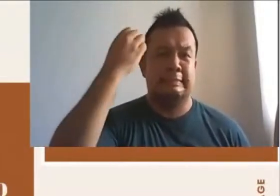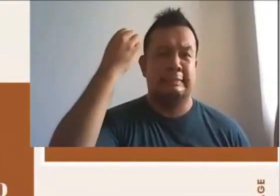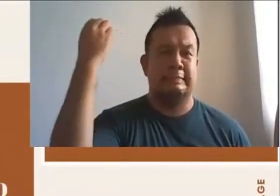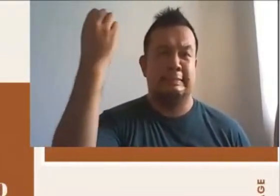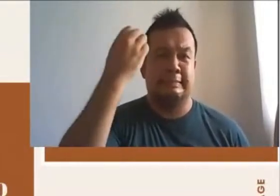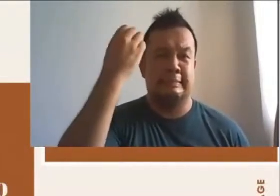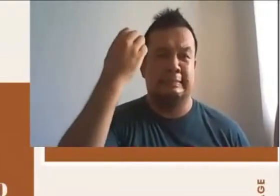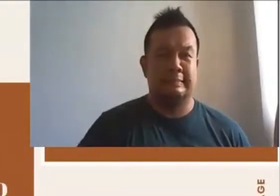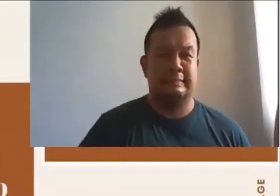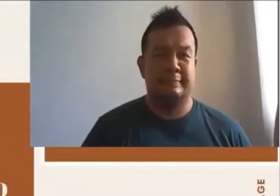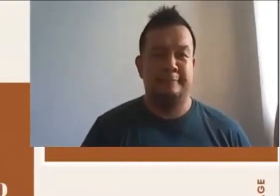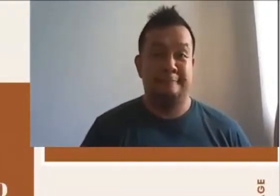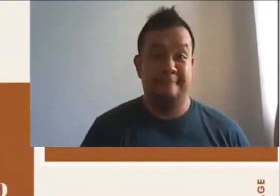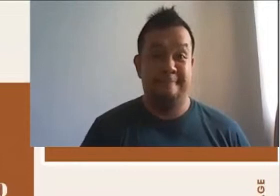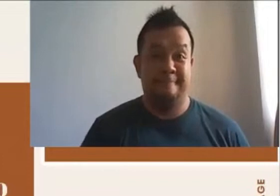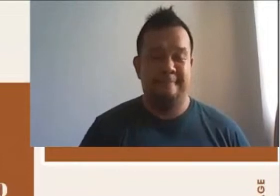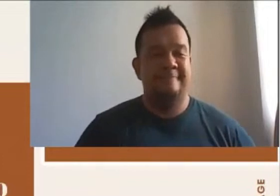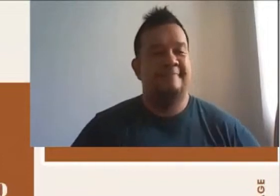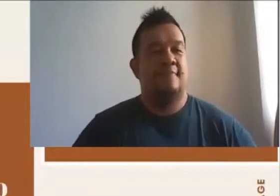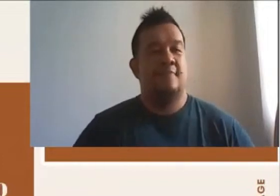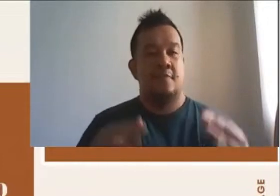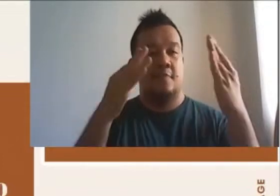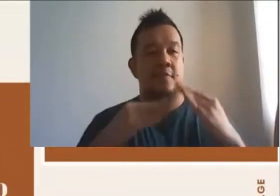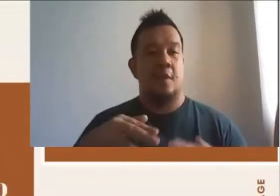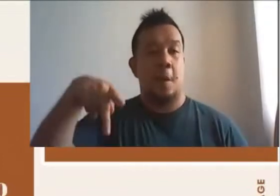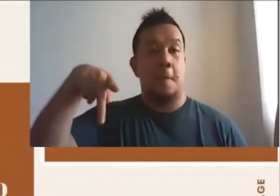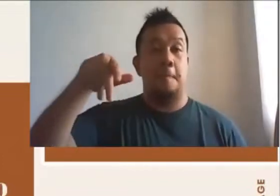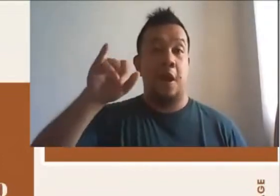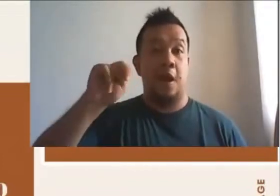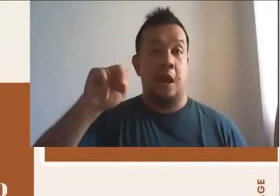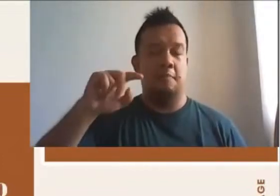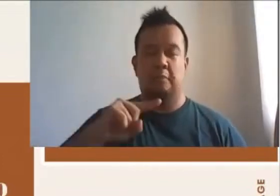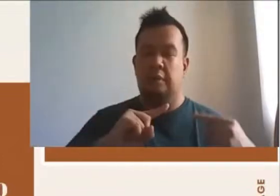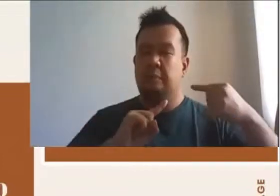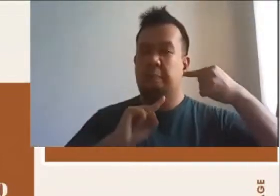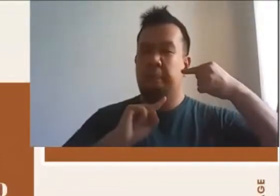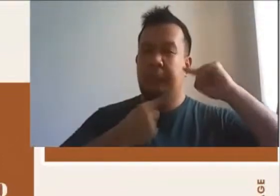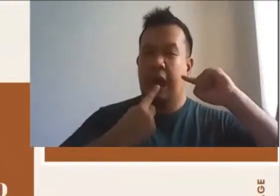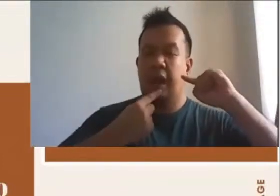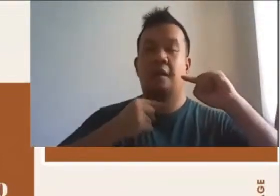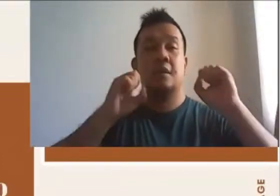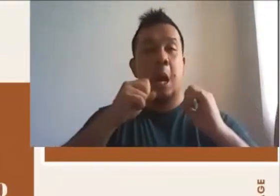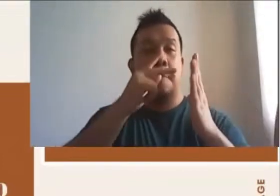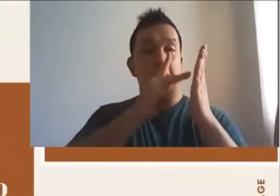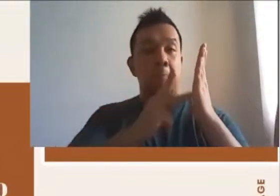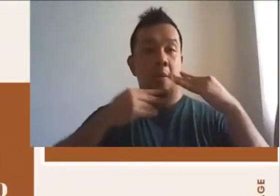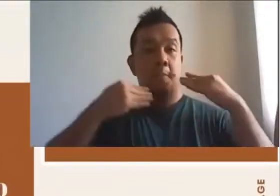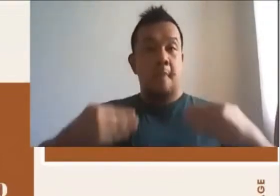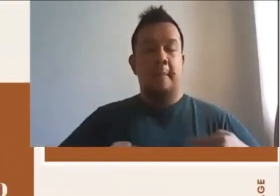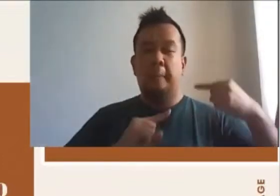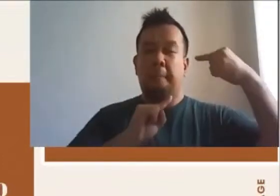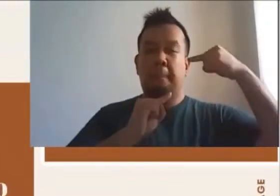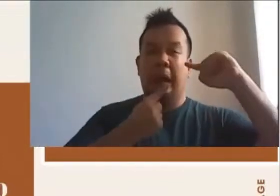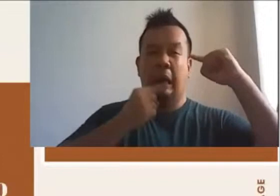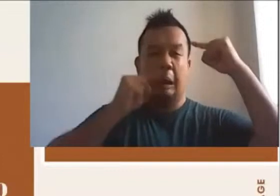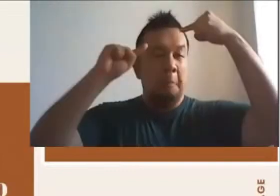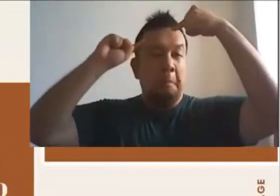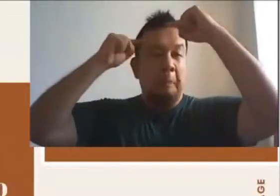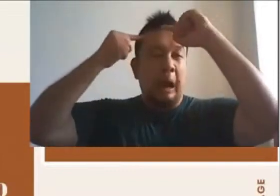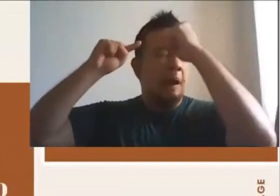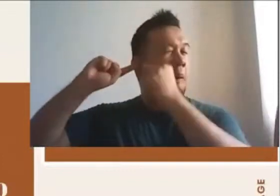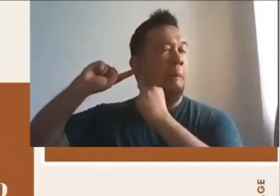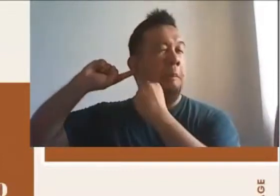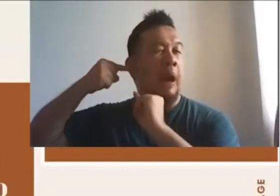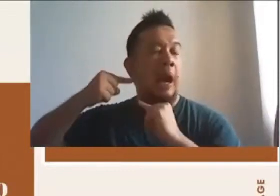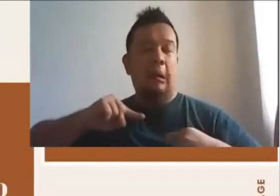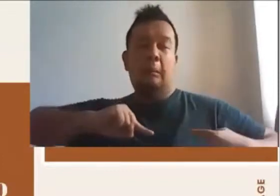Pain, so depending on the position, on where is it the pain is located, so pain dito, or dito. Yeah, so